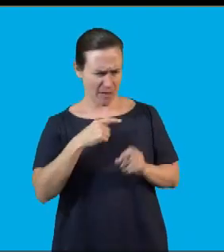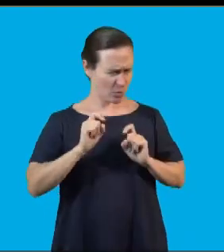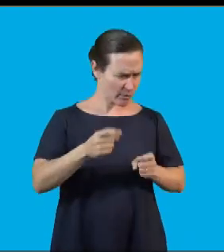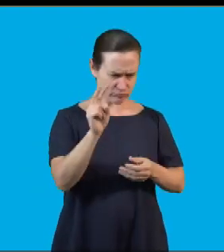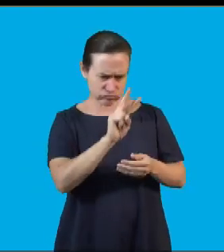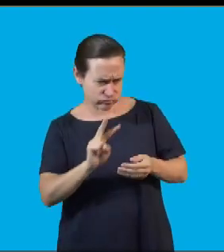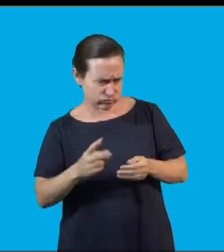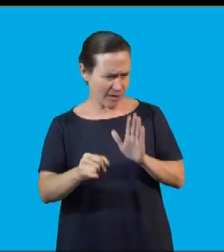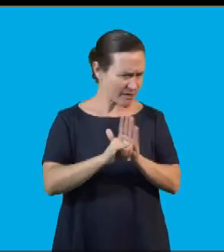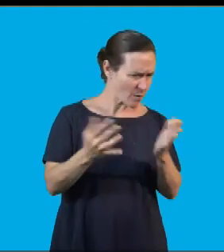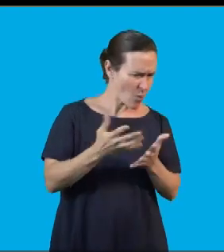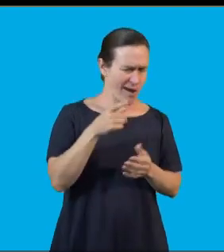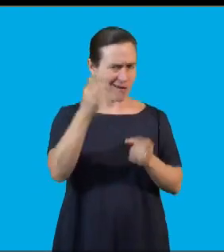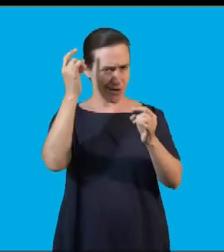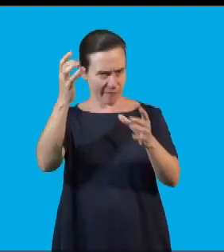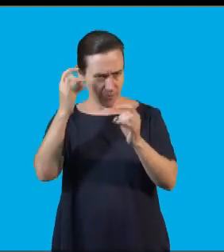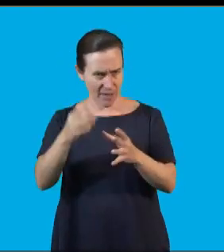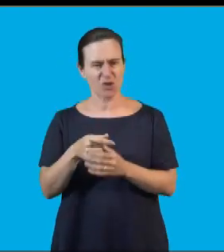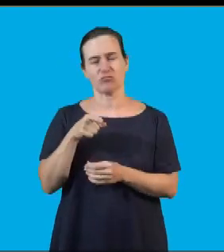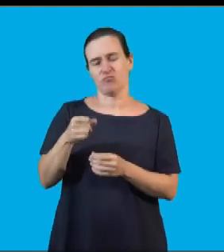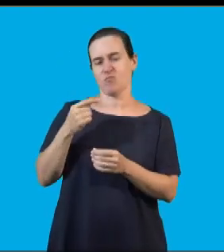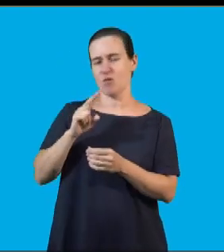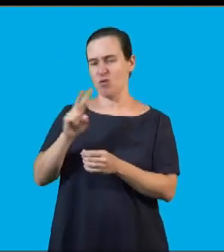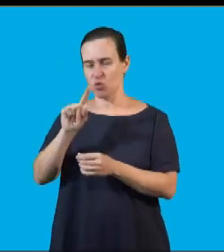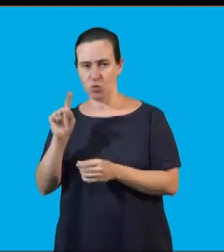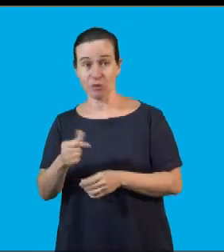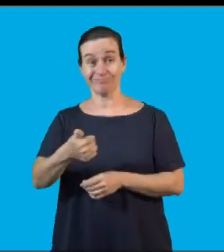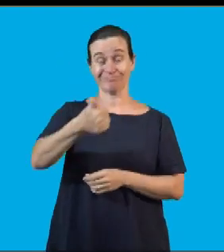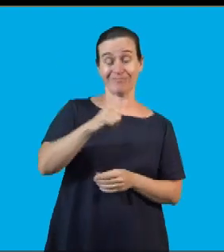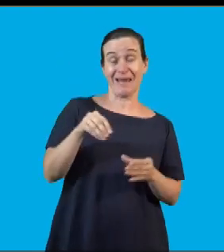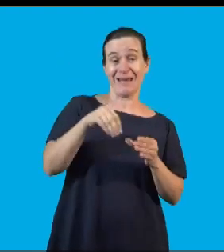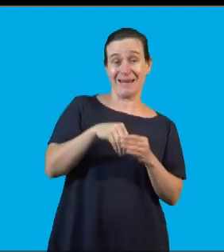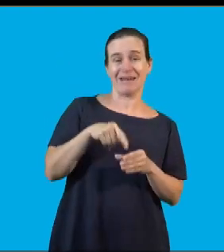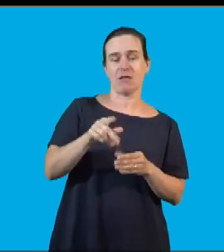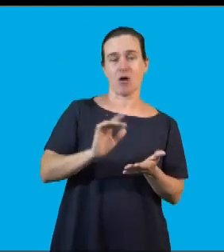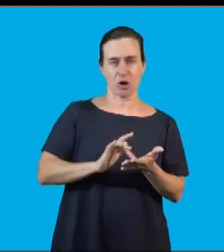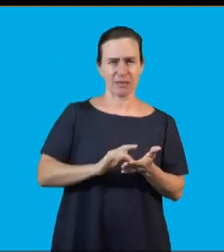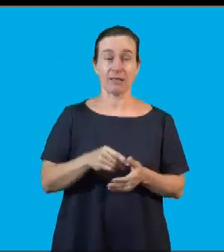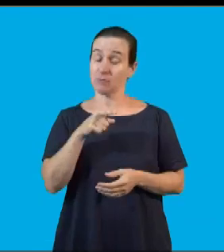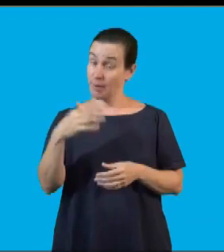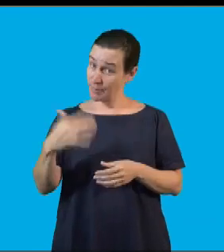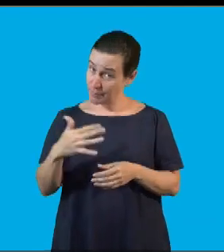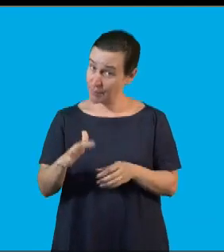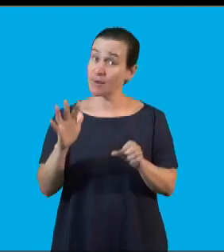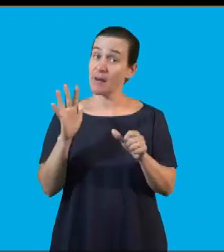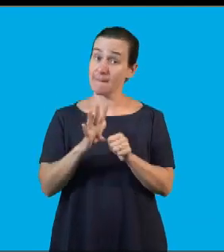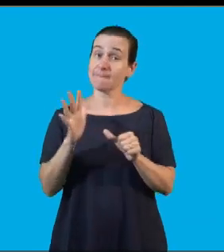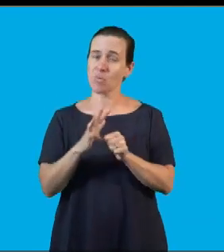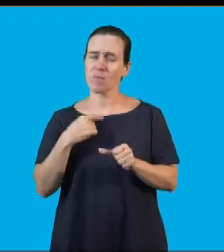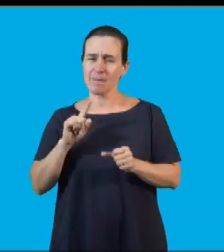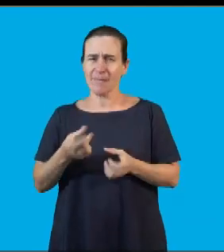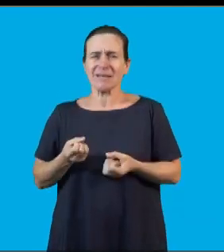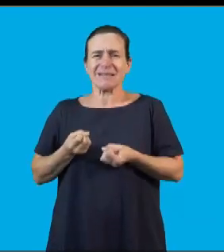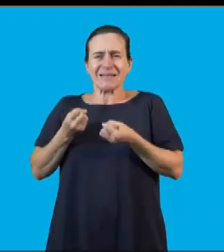specific information. You'll do that while you're answering the questions. Of course, in context is very important. Here you provide